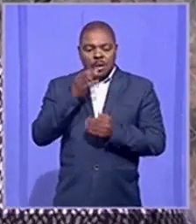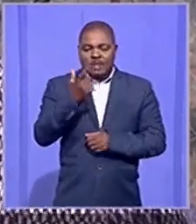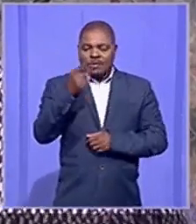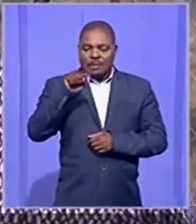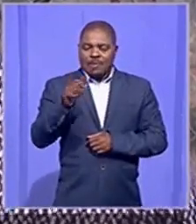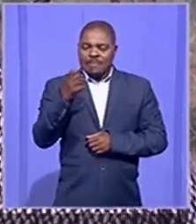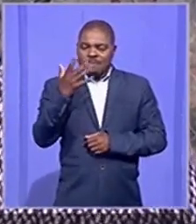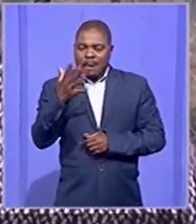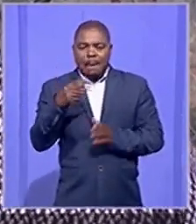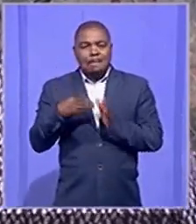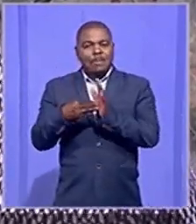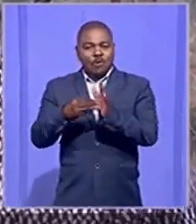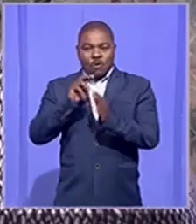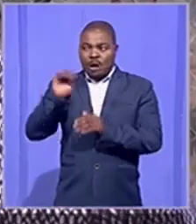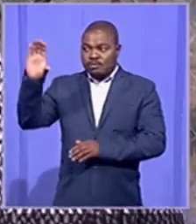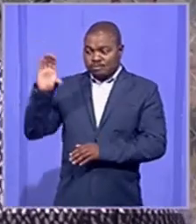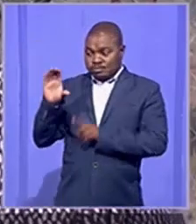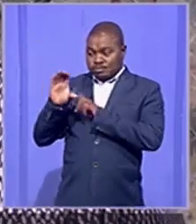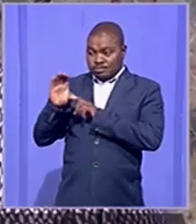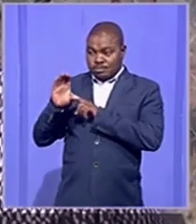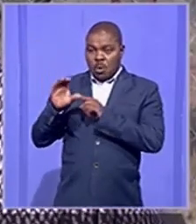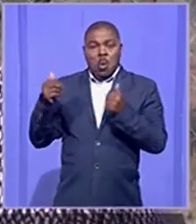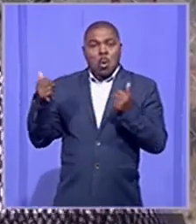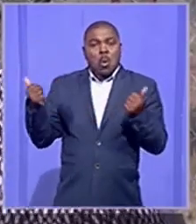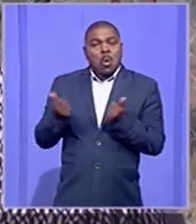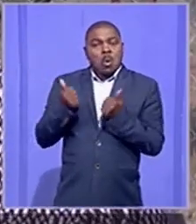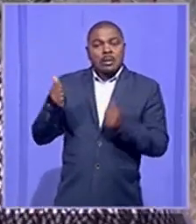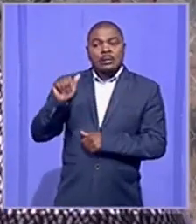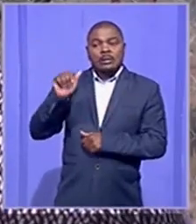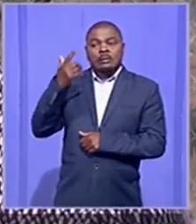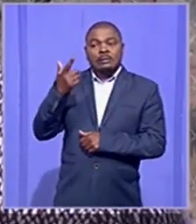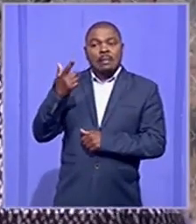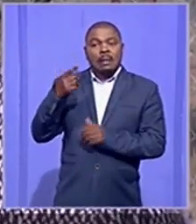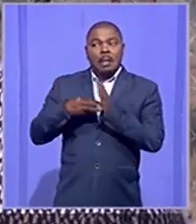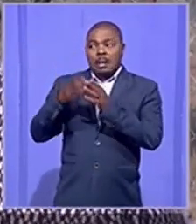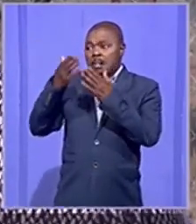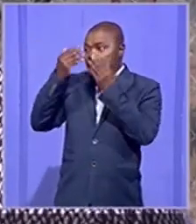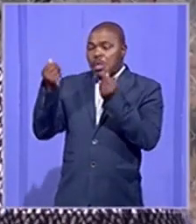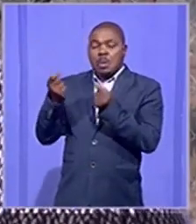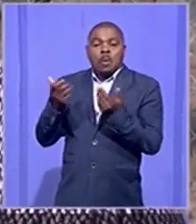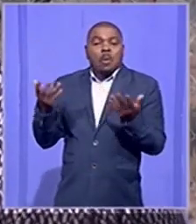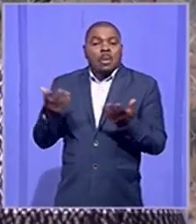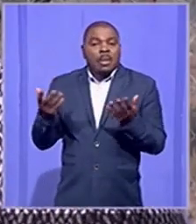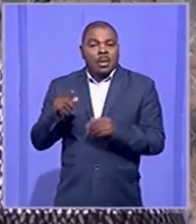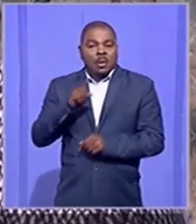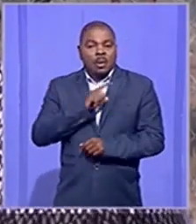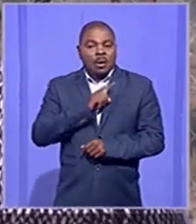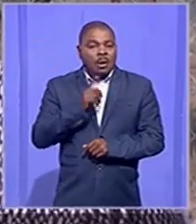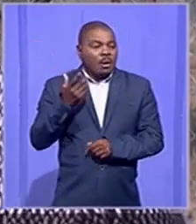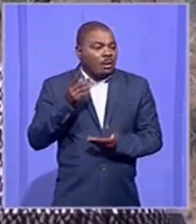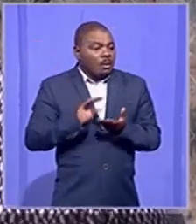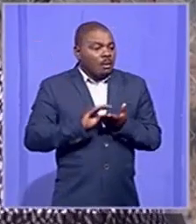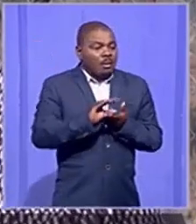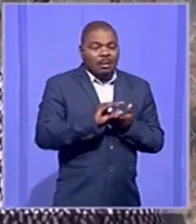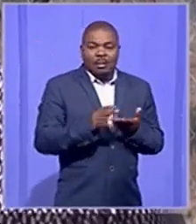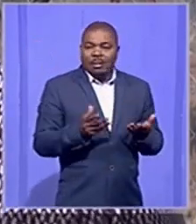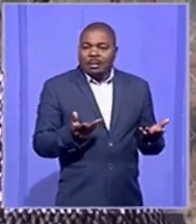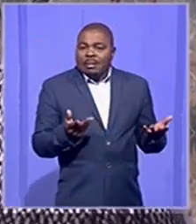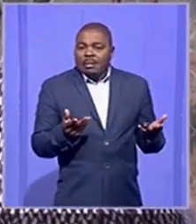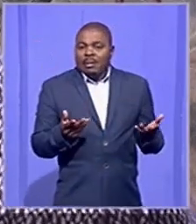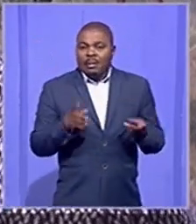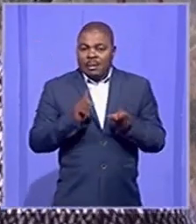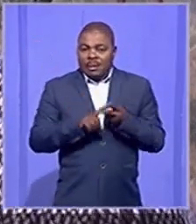7.5 million a bua fa ile gore 7 million already ga itse gore go kae because ga tla go lebelela ga gona le sepe mo di projecteng tse di dirilweng go sala